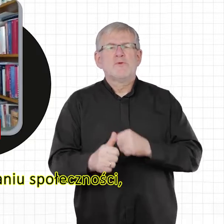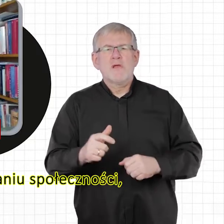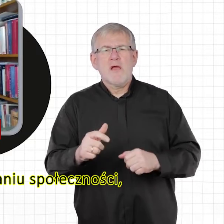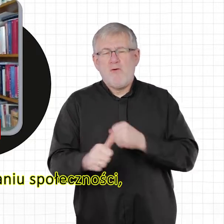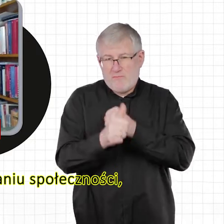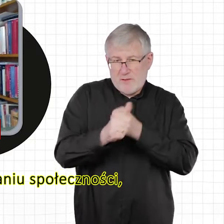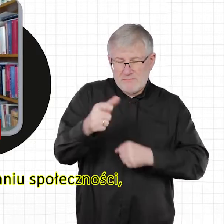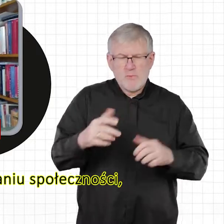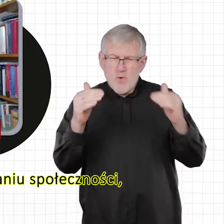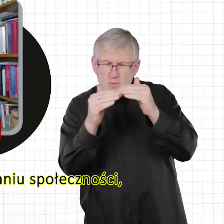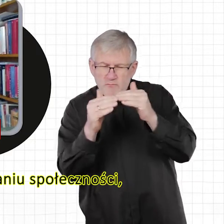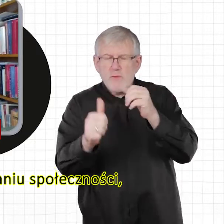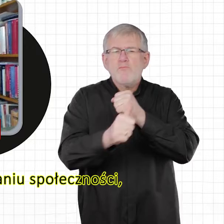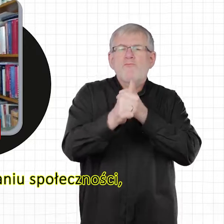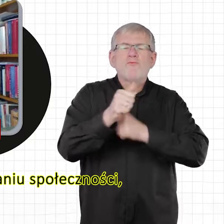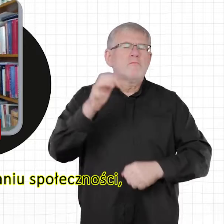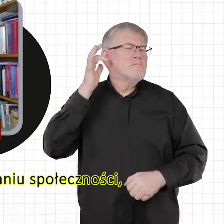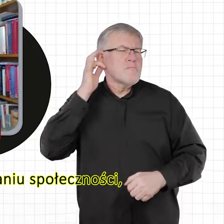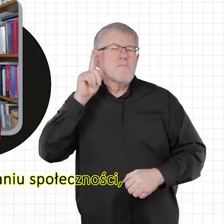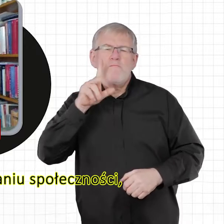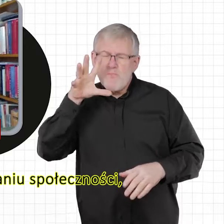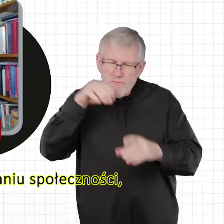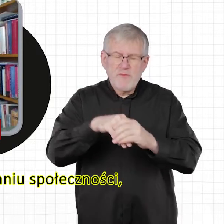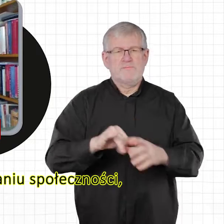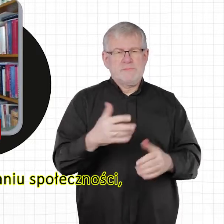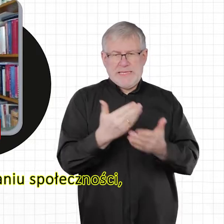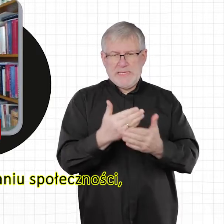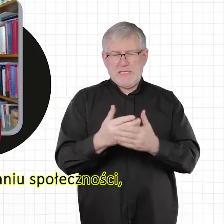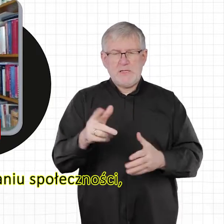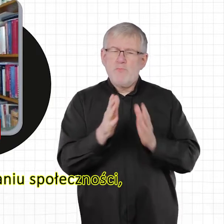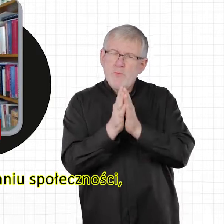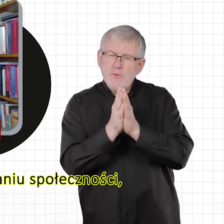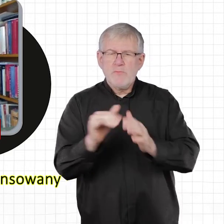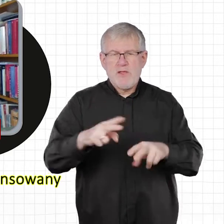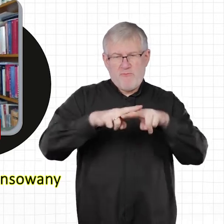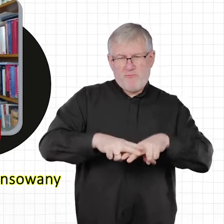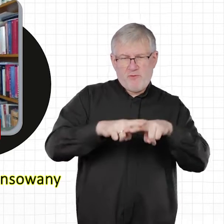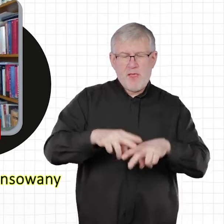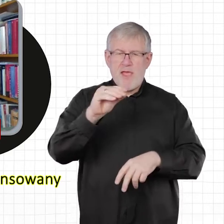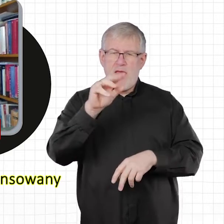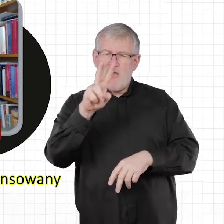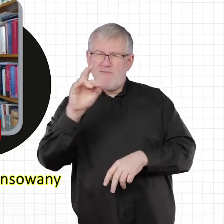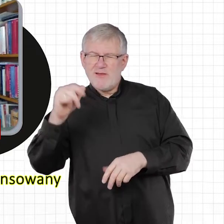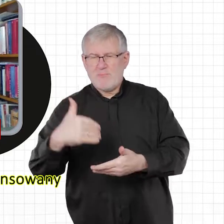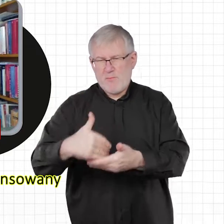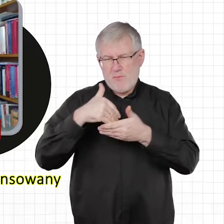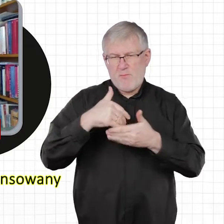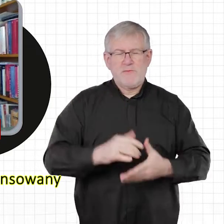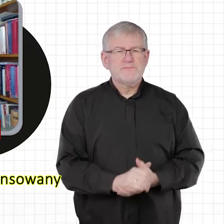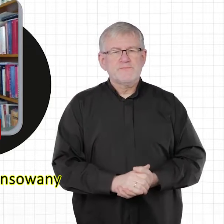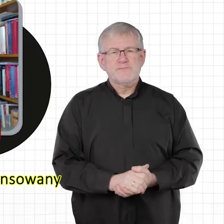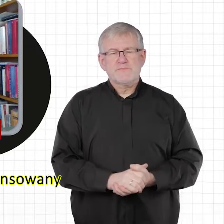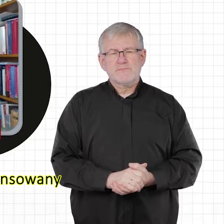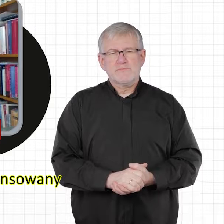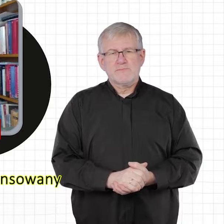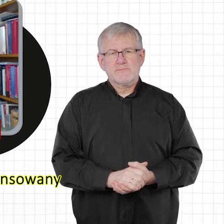societies which have in mind the gender equality standards. And also, it is worth